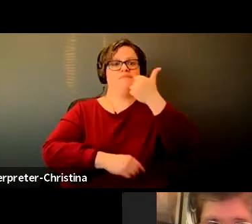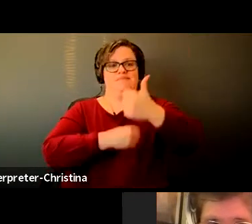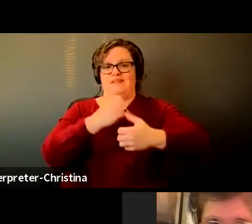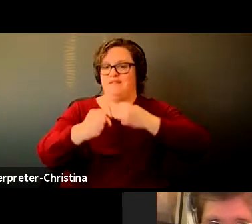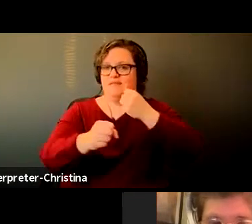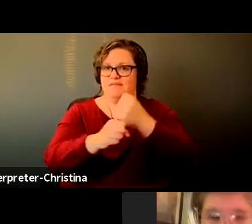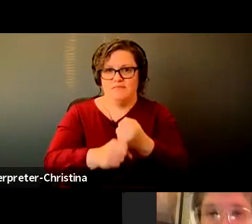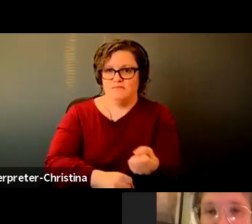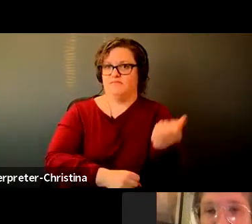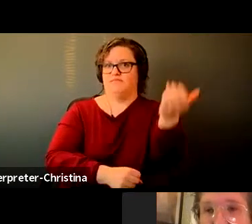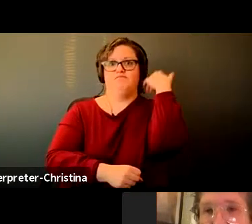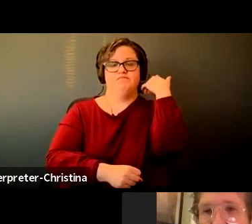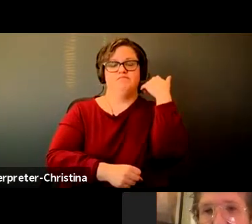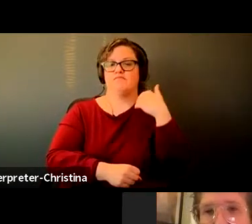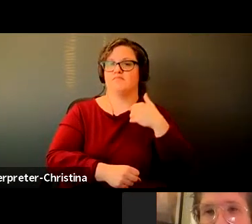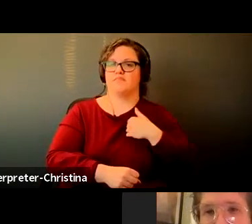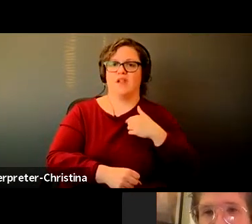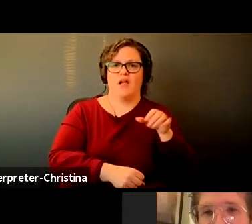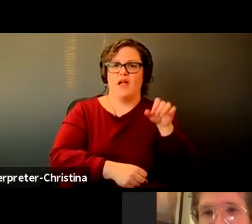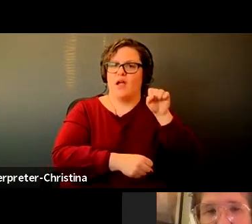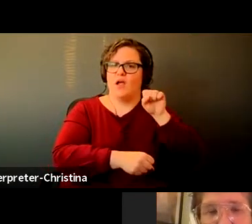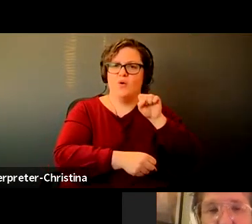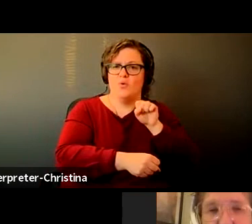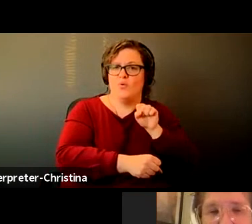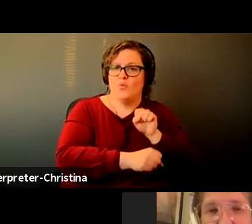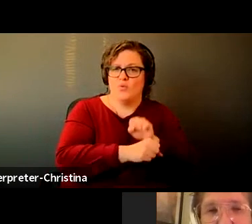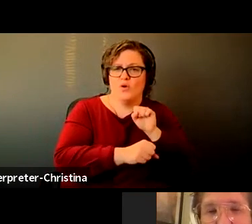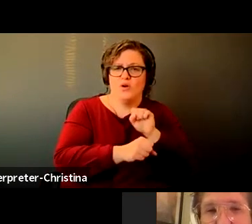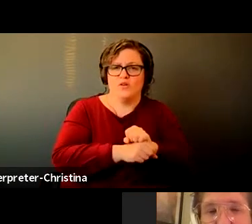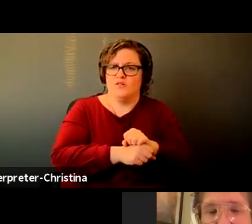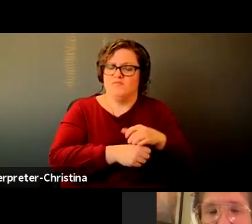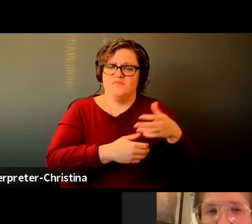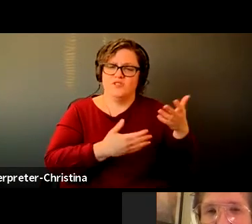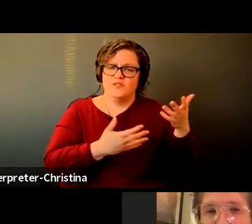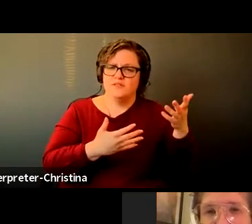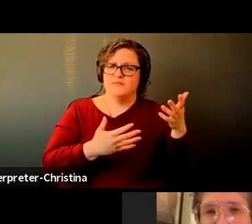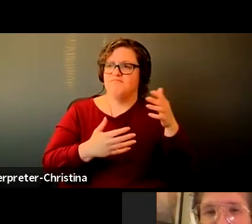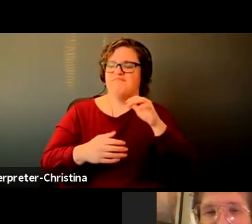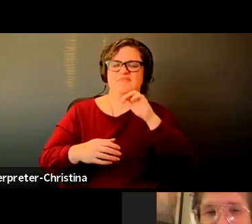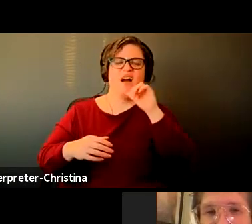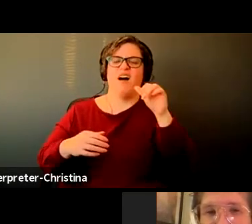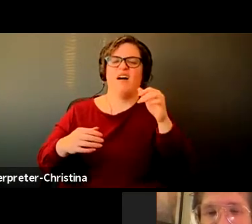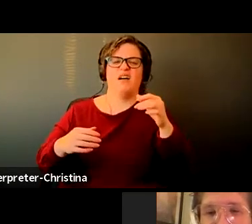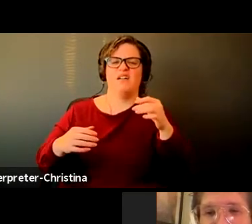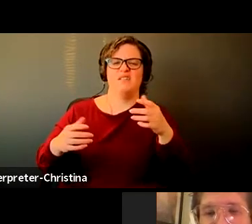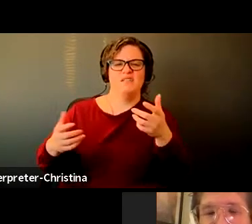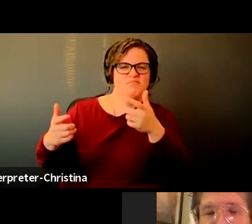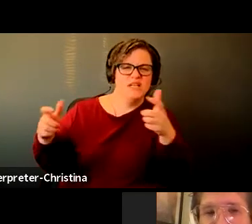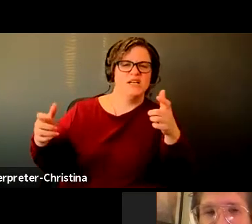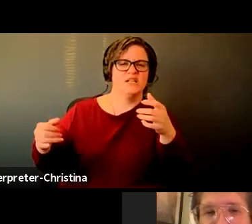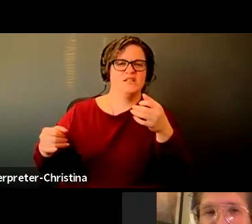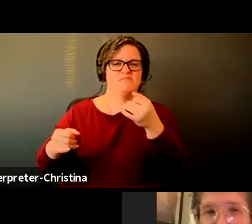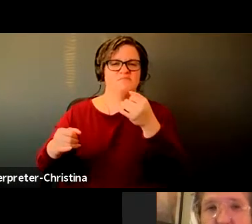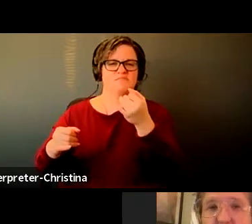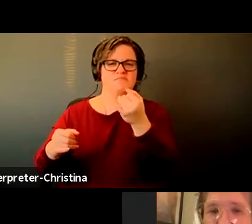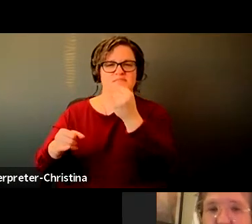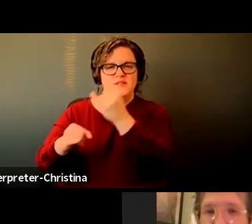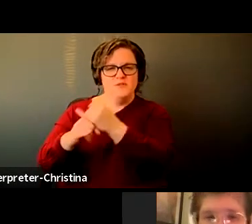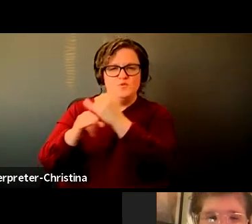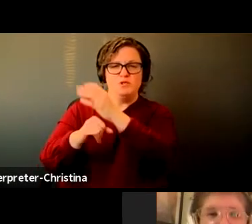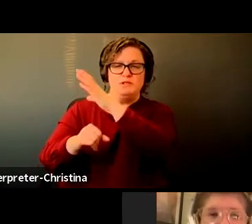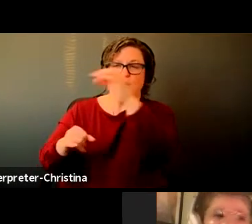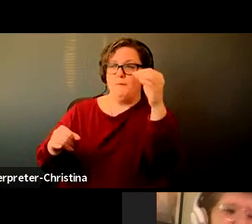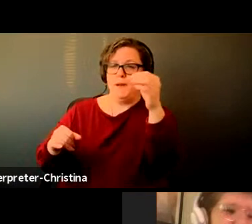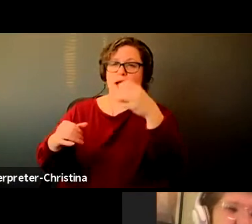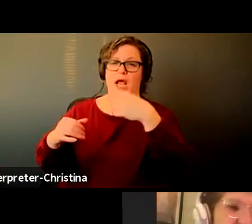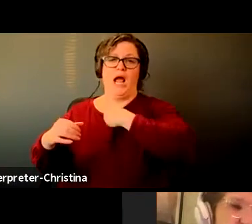I was working in a totally grassroots way, right? And so much of my work had emerged from crisis, from